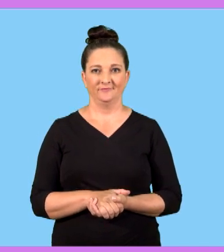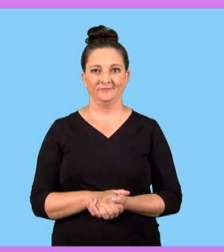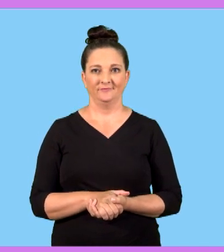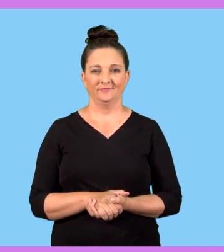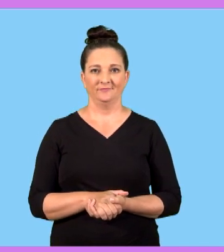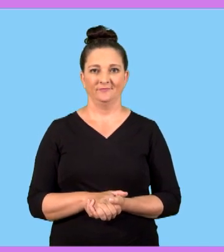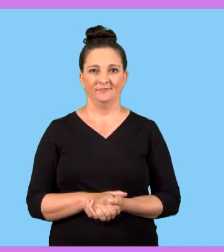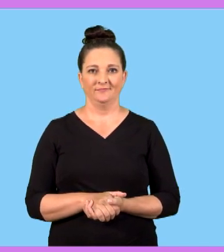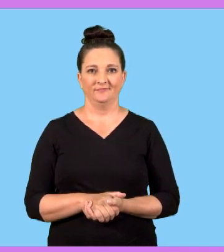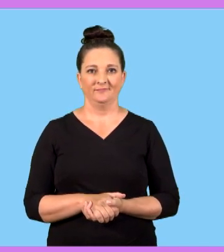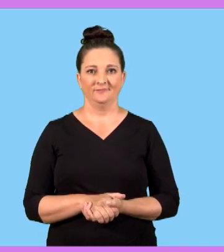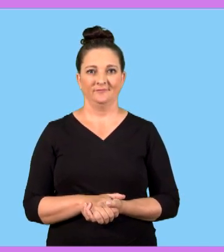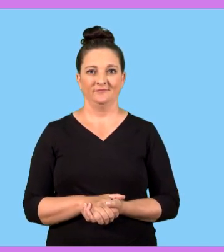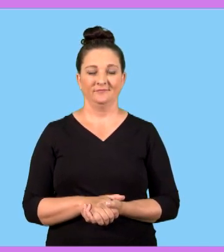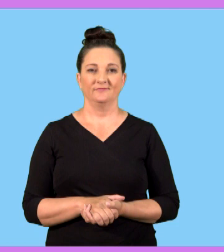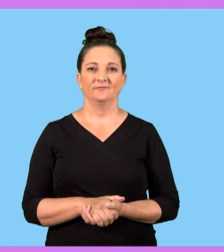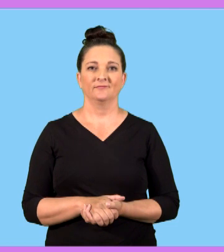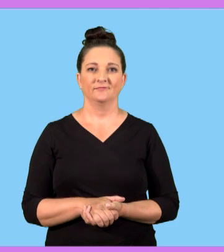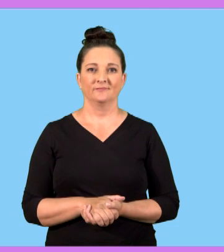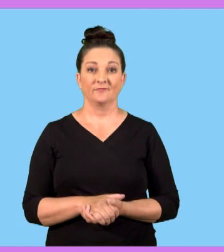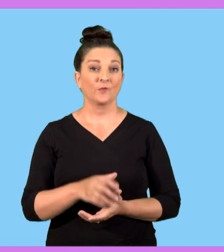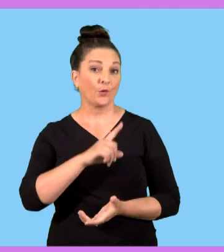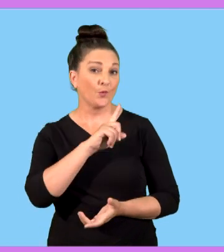Right? As there